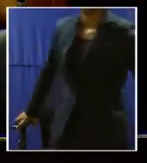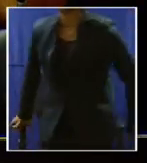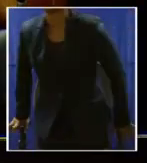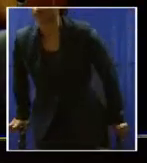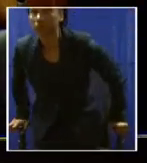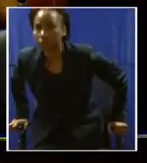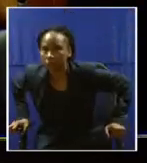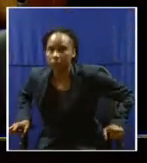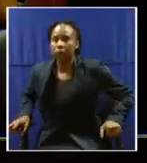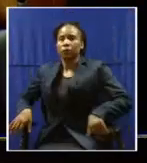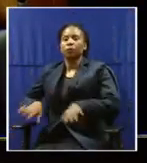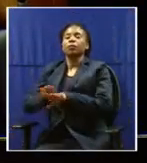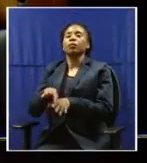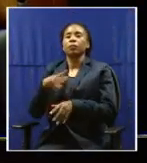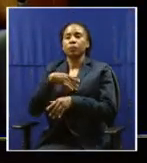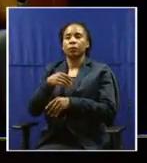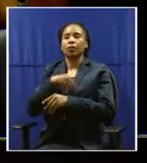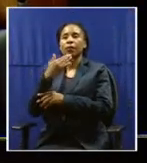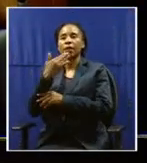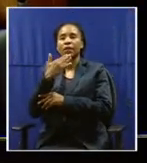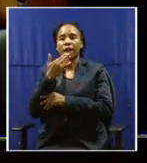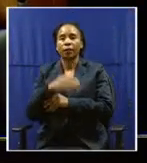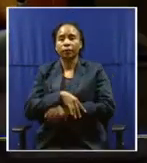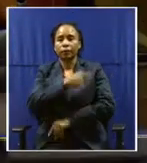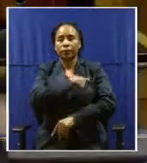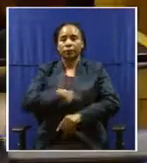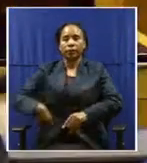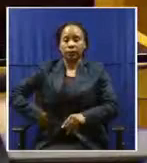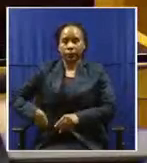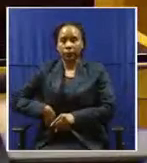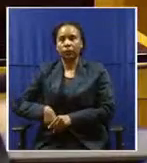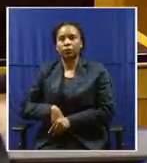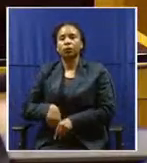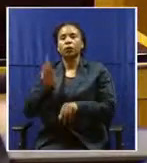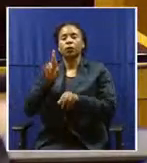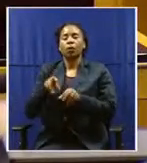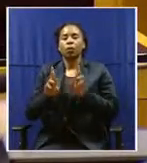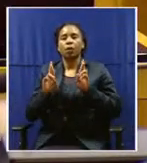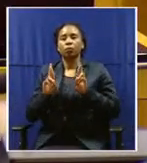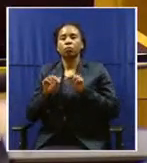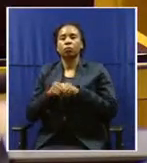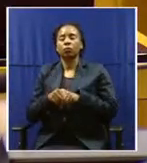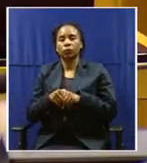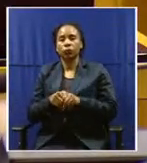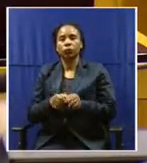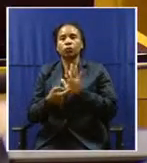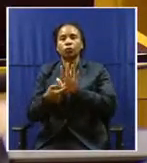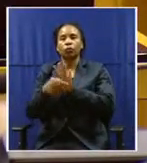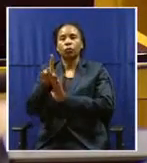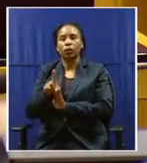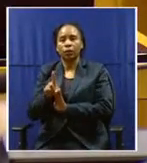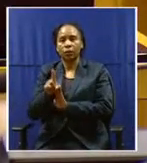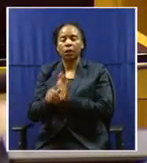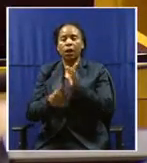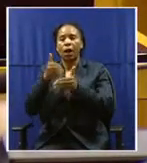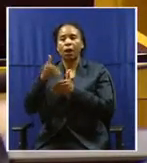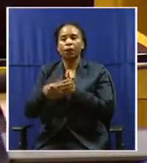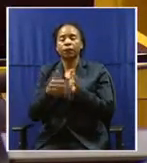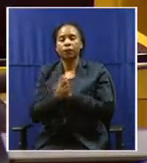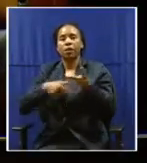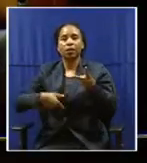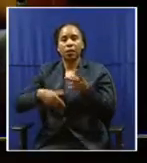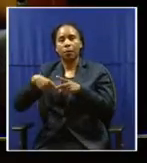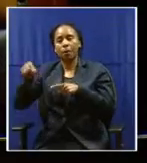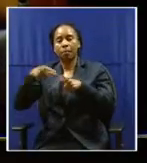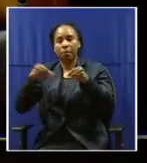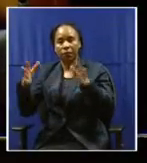Having thanked the President, I also wish to indicate that after I've adjourned the joint